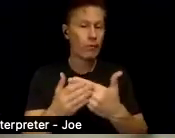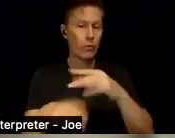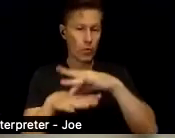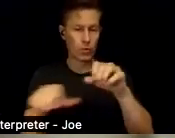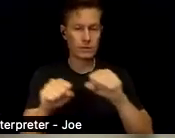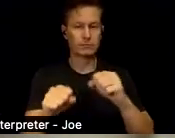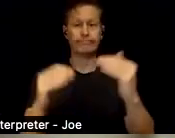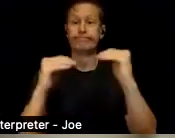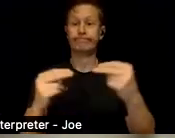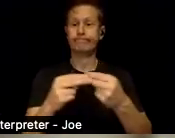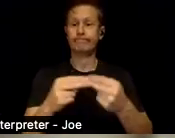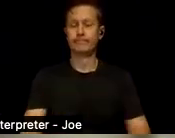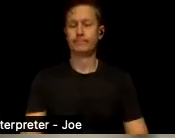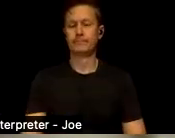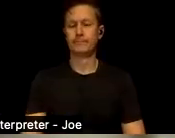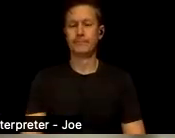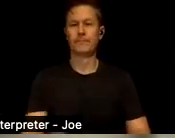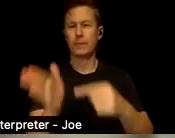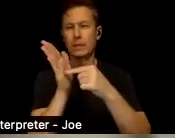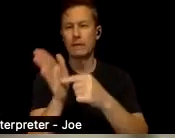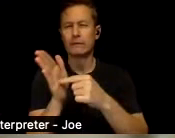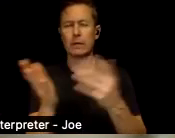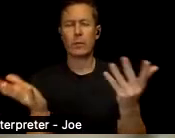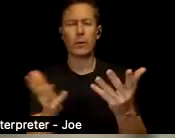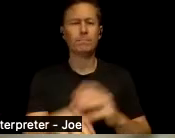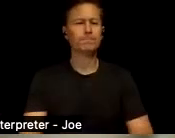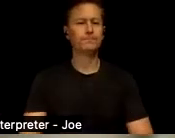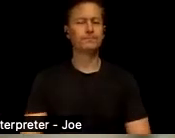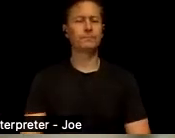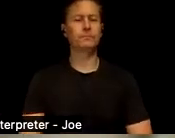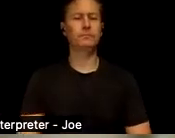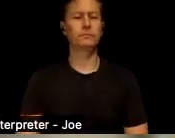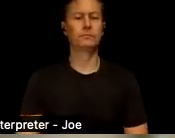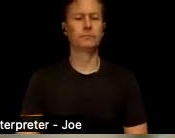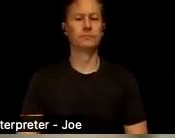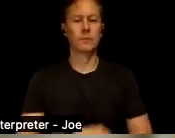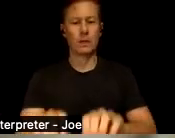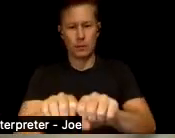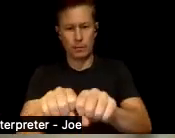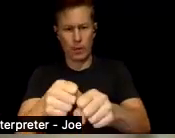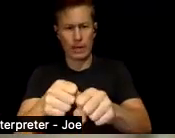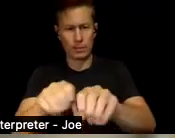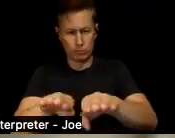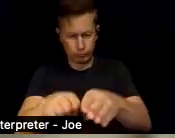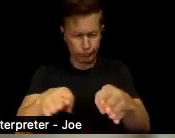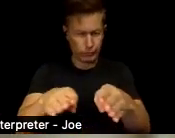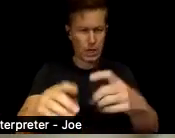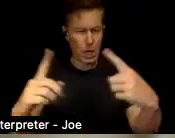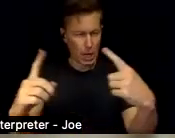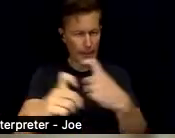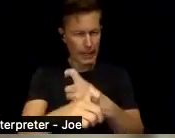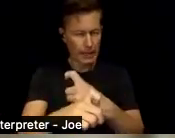One of the things that Sue emphasized was that the rupture was complicated. So this is a sort